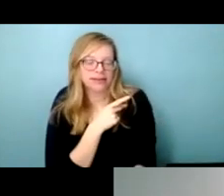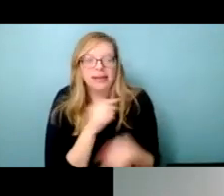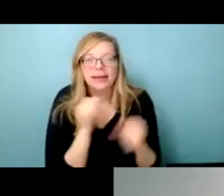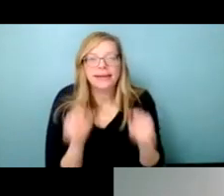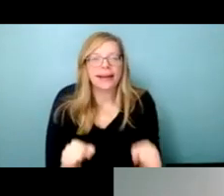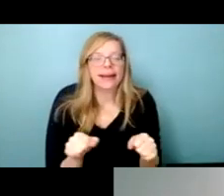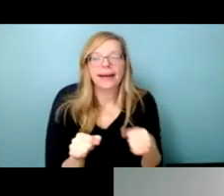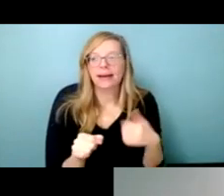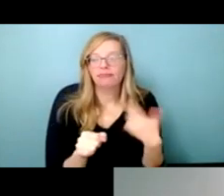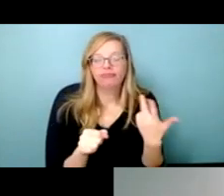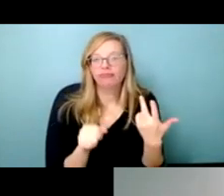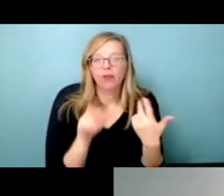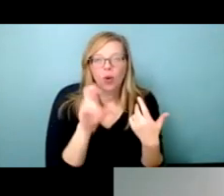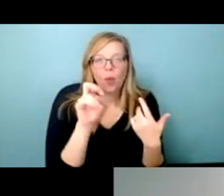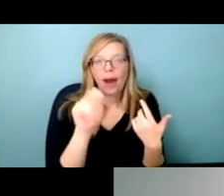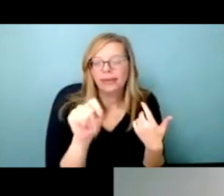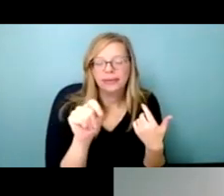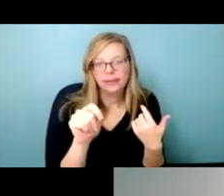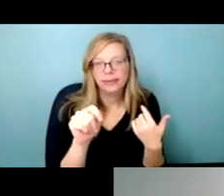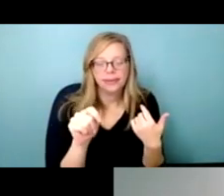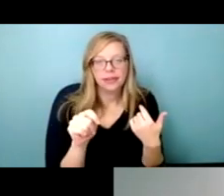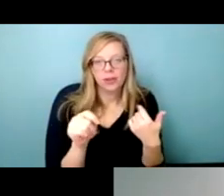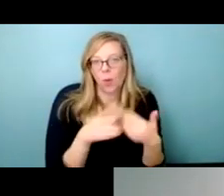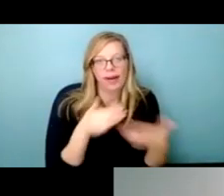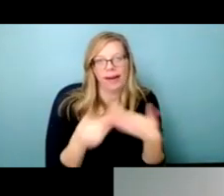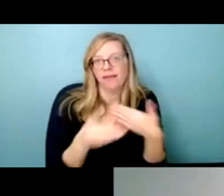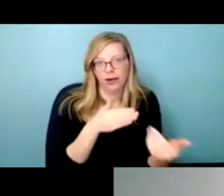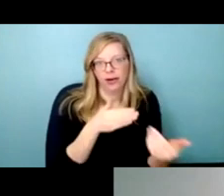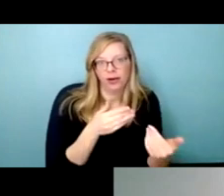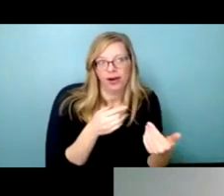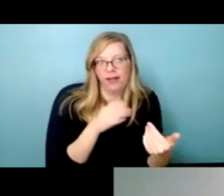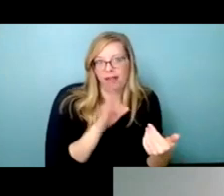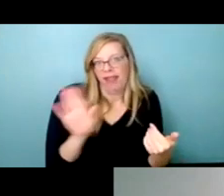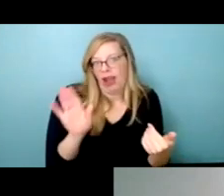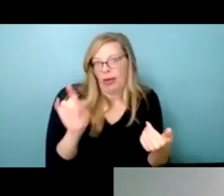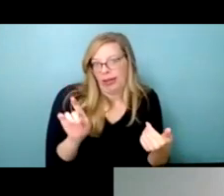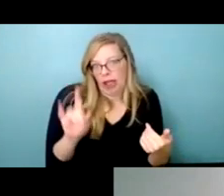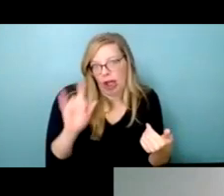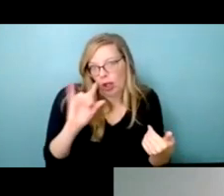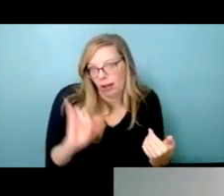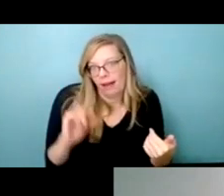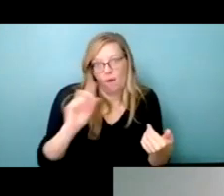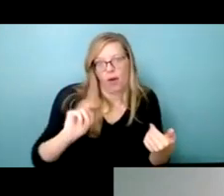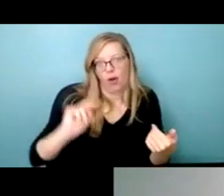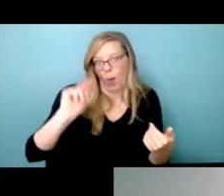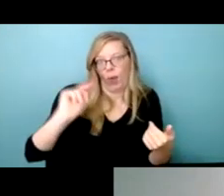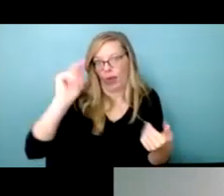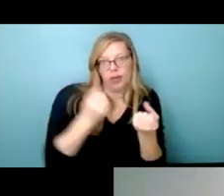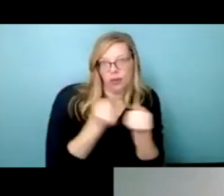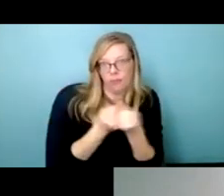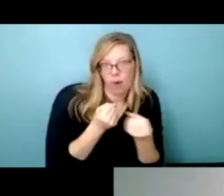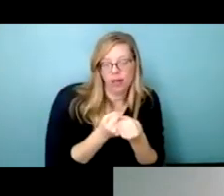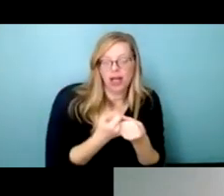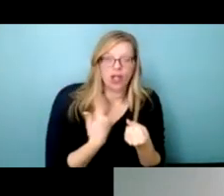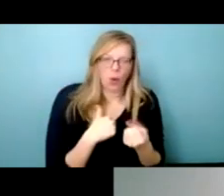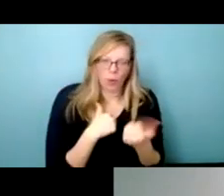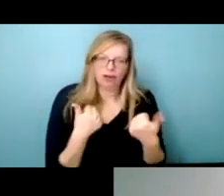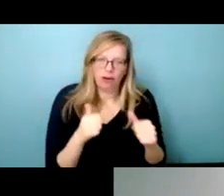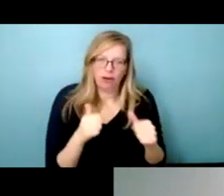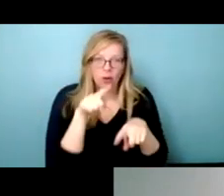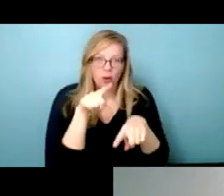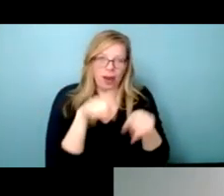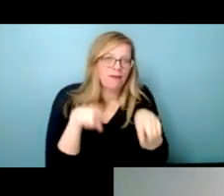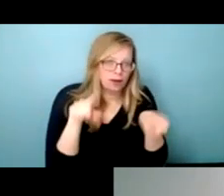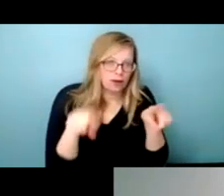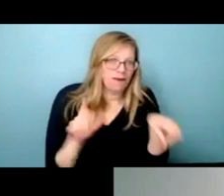north. And so we're forever trying to be at the table to try to diversify what type of service we're providing